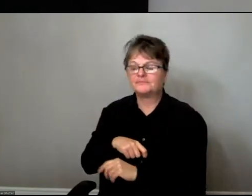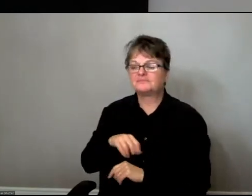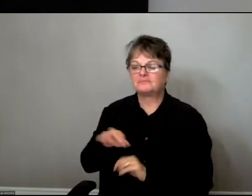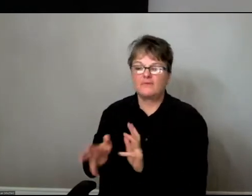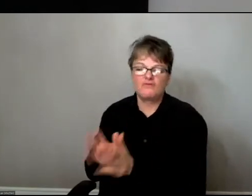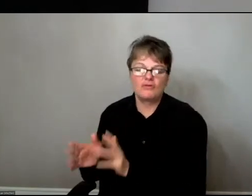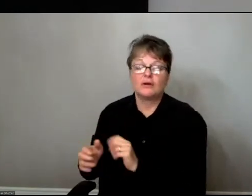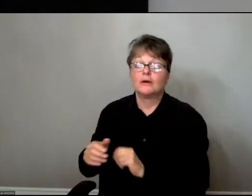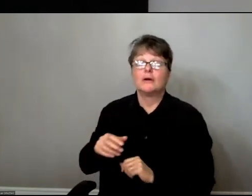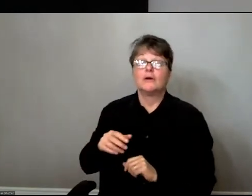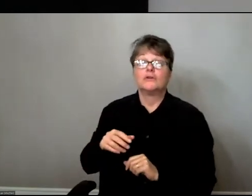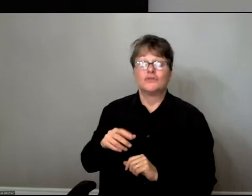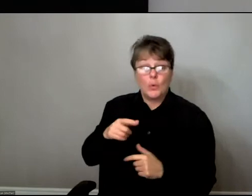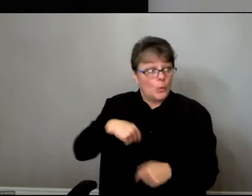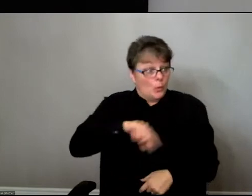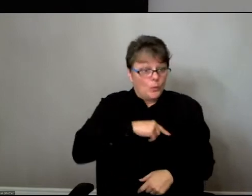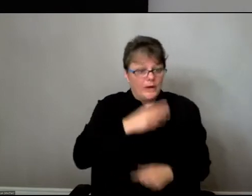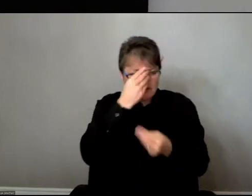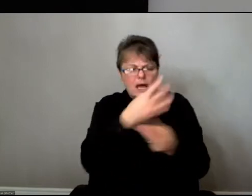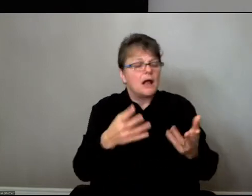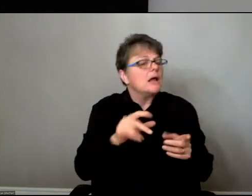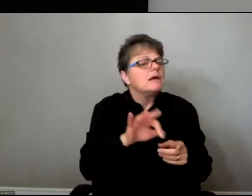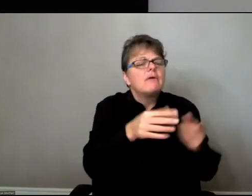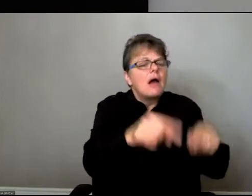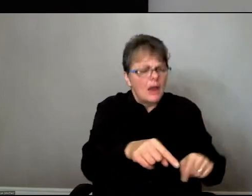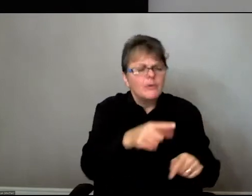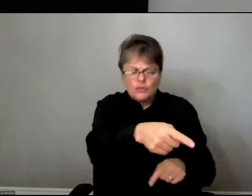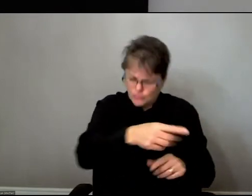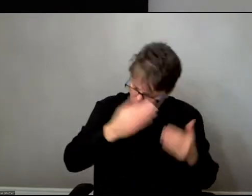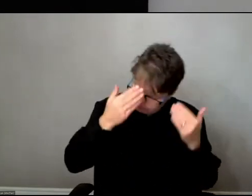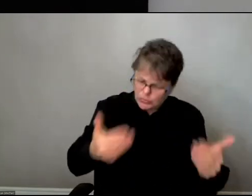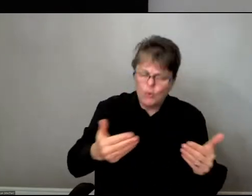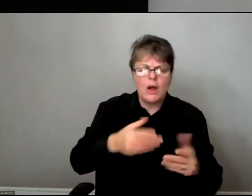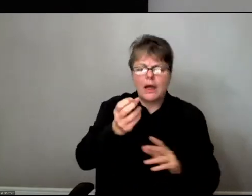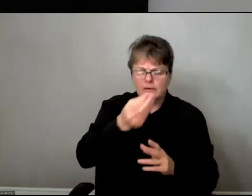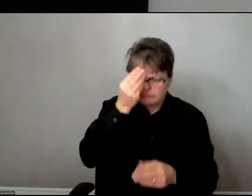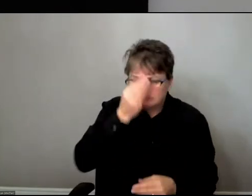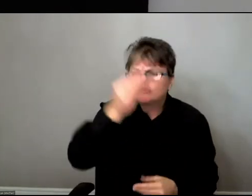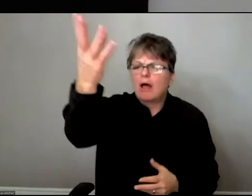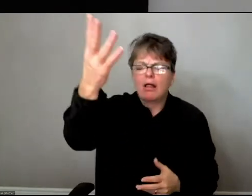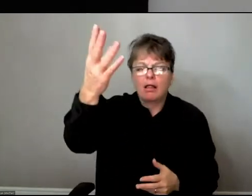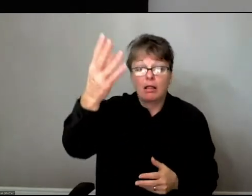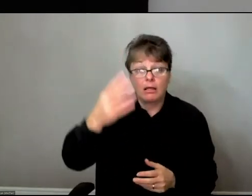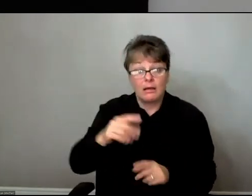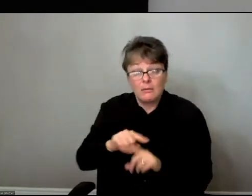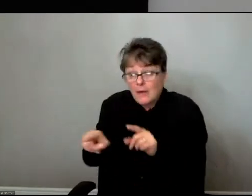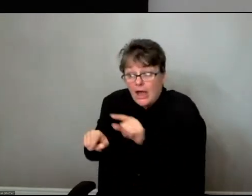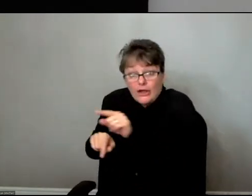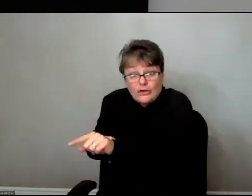forward, break the silence. But look what this poor girl was put through.